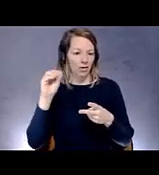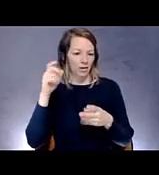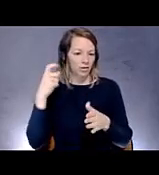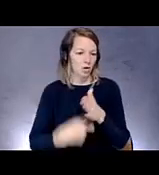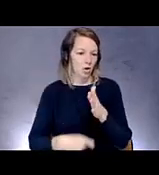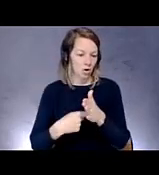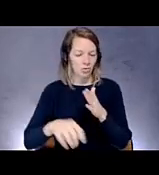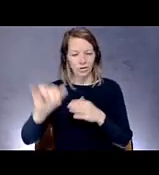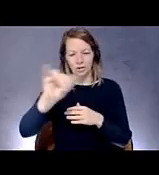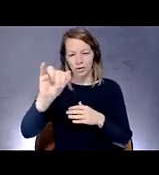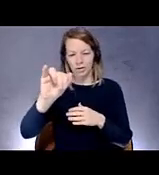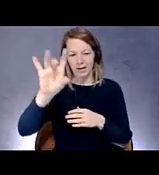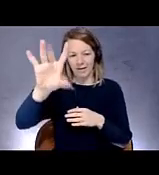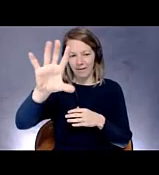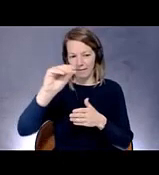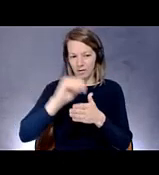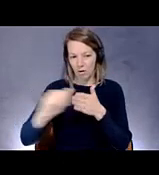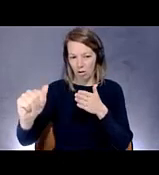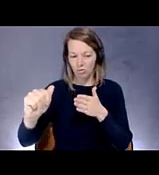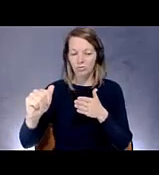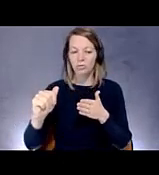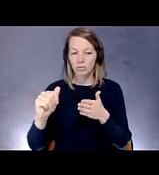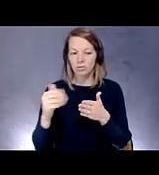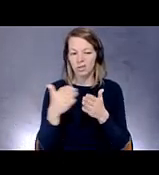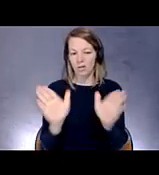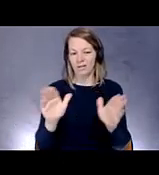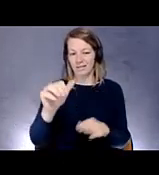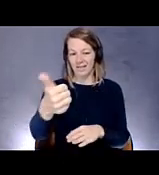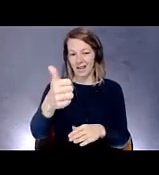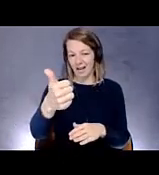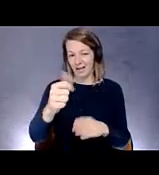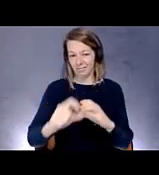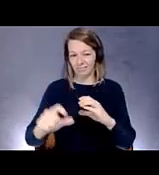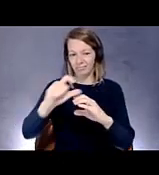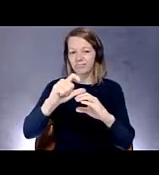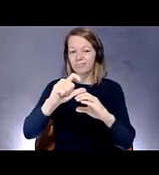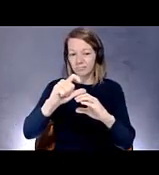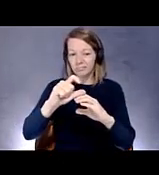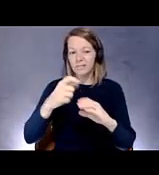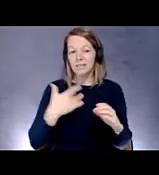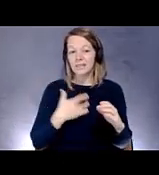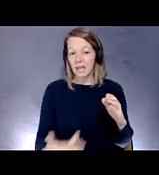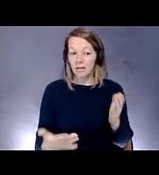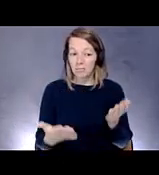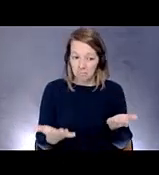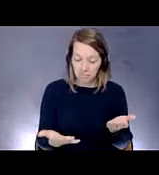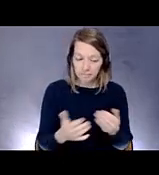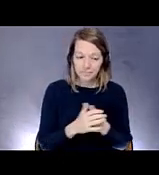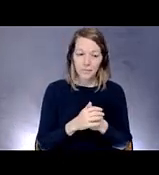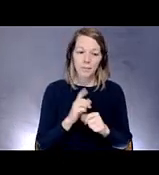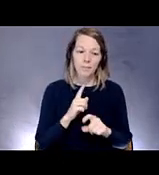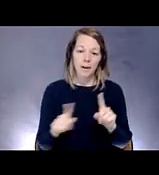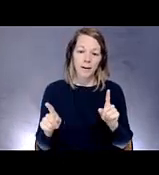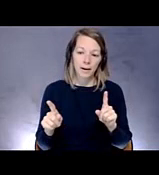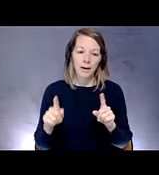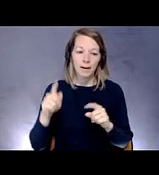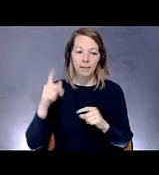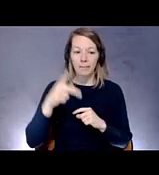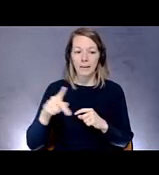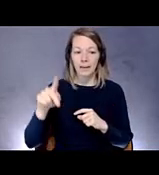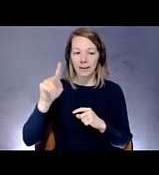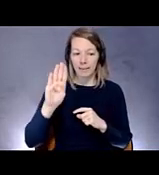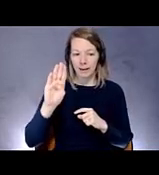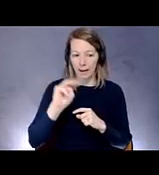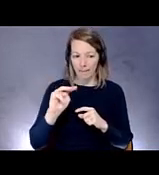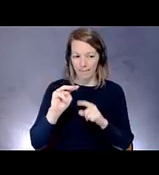or the insurer, $85, generating a $10 markup. Very nice, but the PBM doesn't have